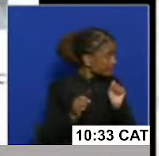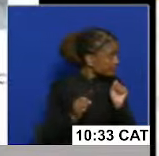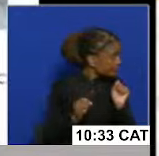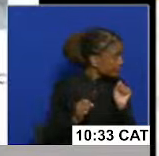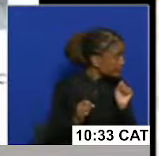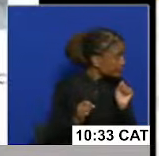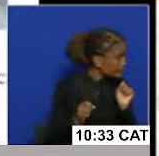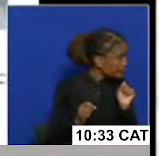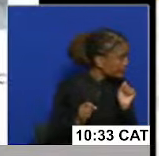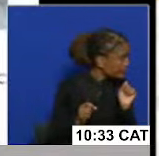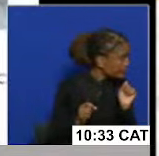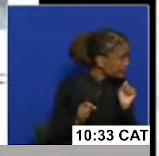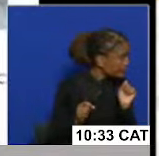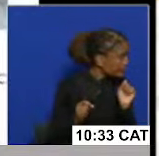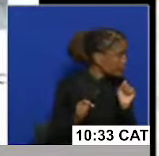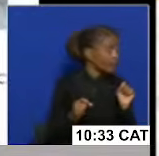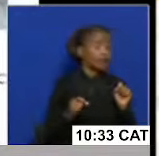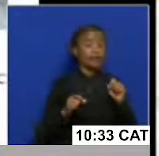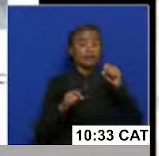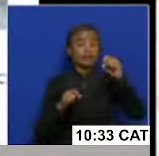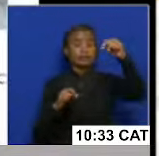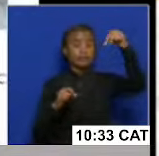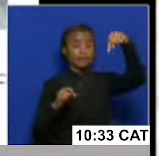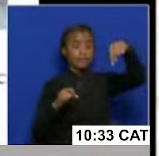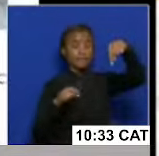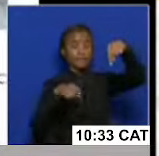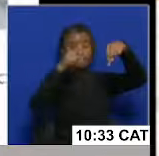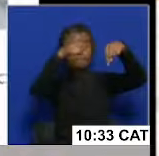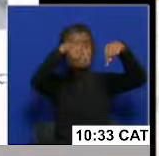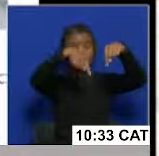Yes, I do. pointing at individuals?